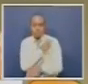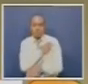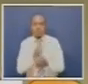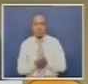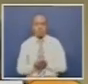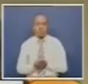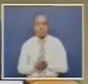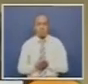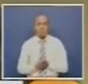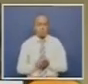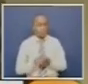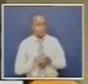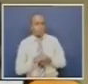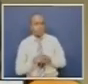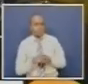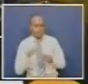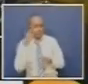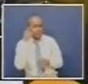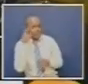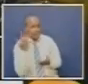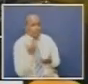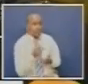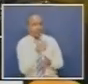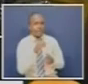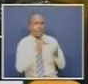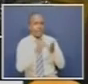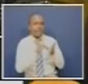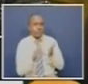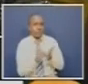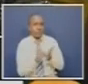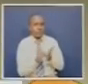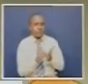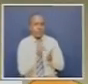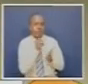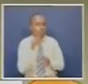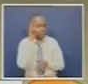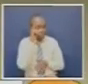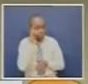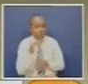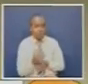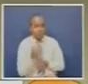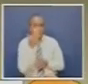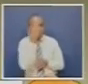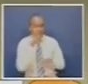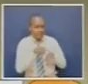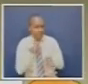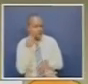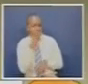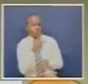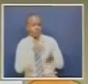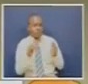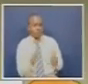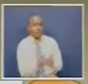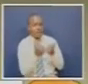Barak, your winding comments. I think those are the excuses rather than the reasons. When I look at what is happening within